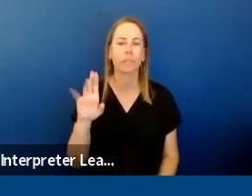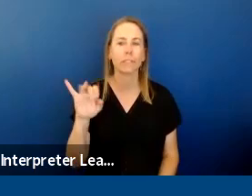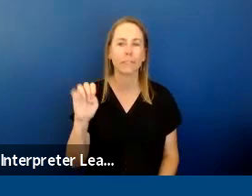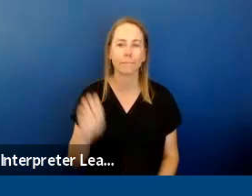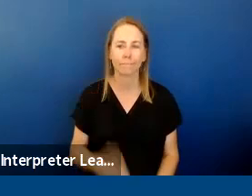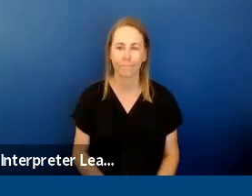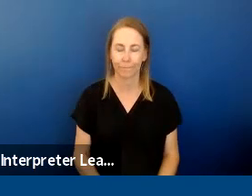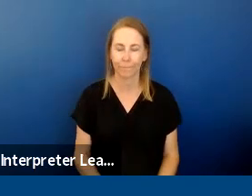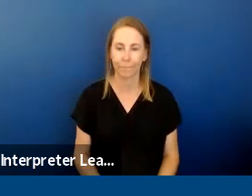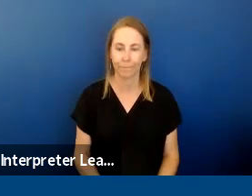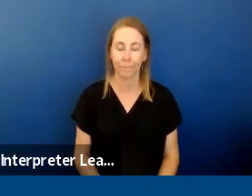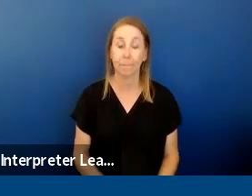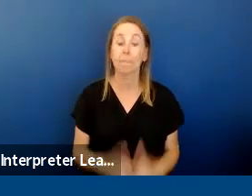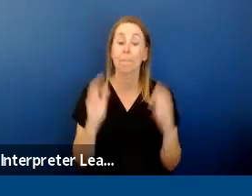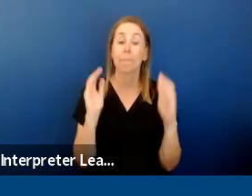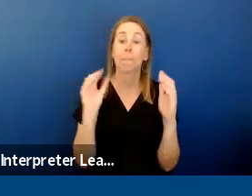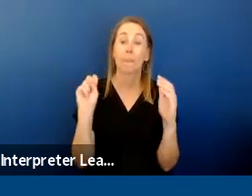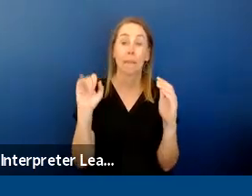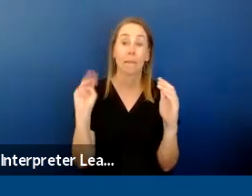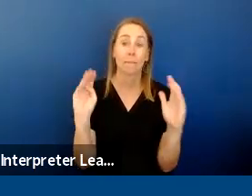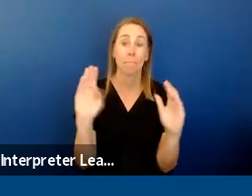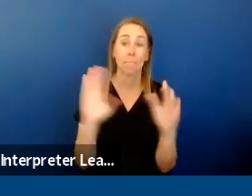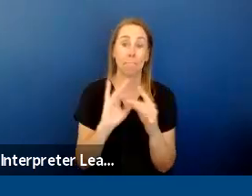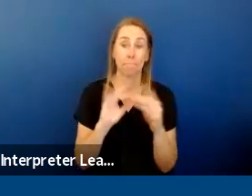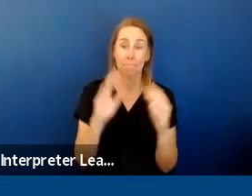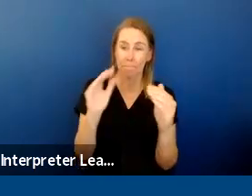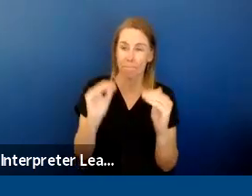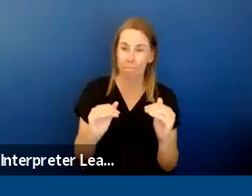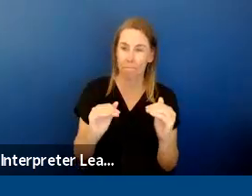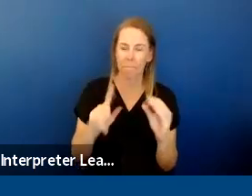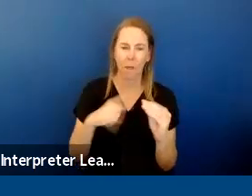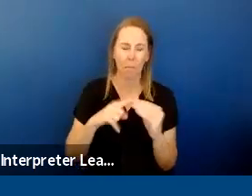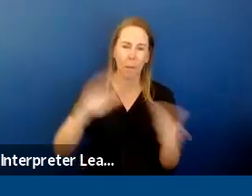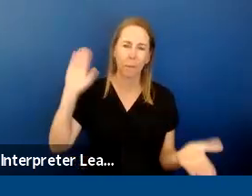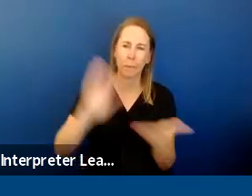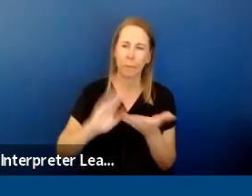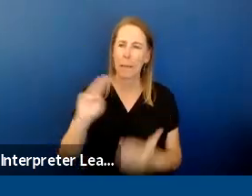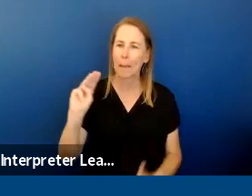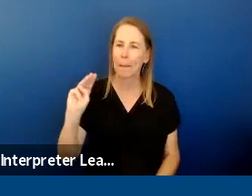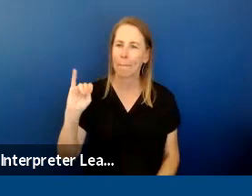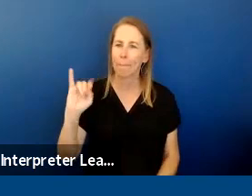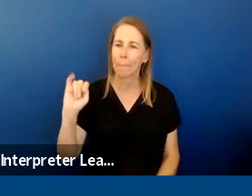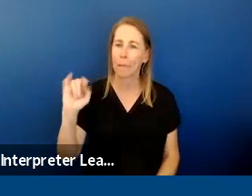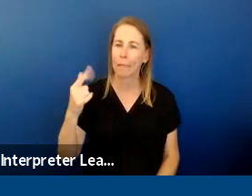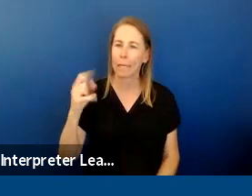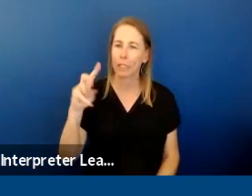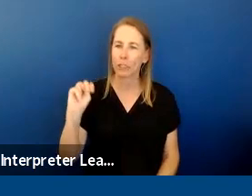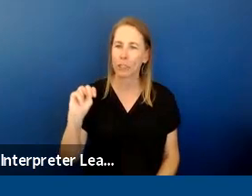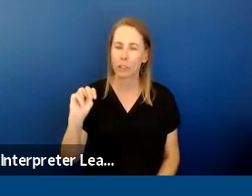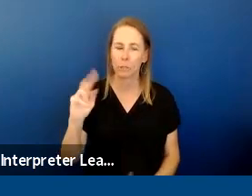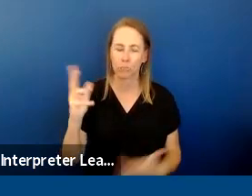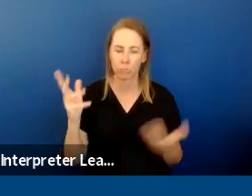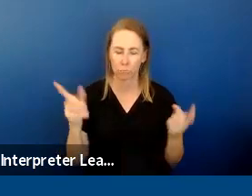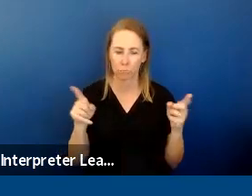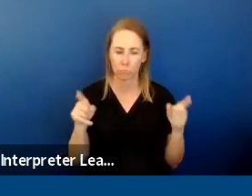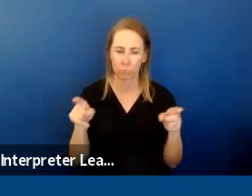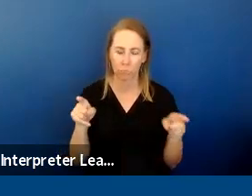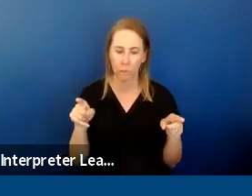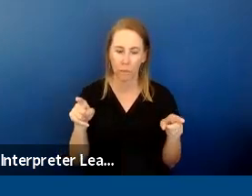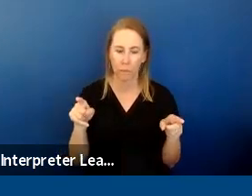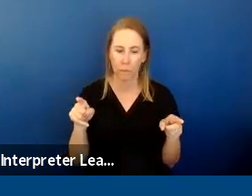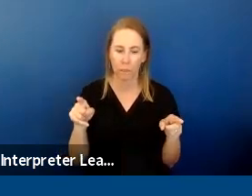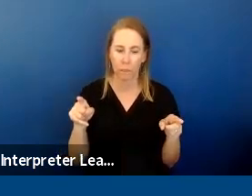for response. But I would say, yes, work closely with your local emergency managers. Check out and see if there